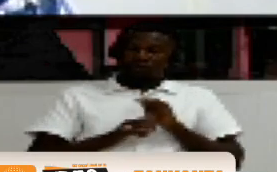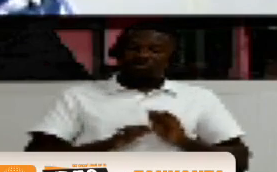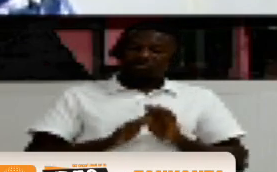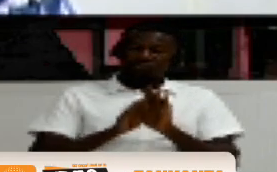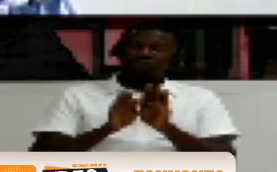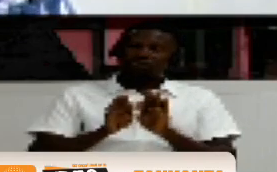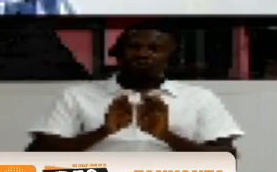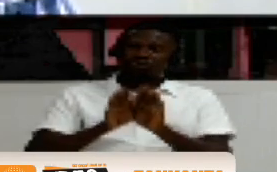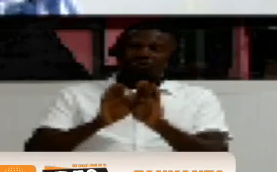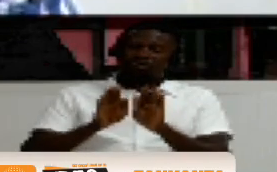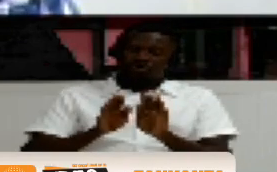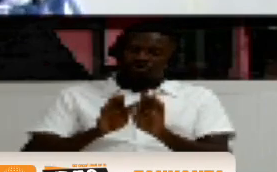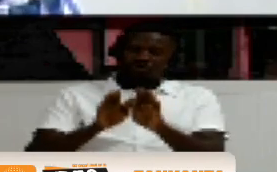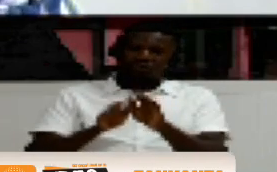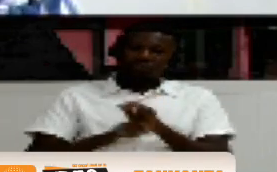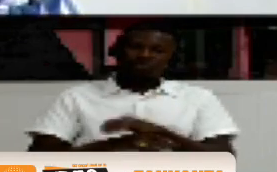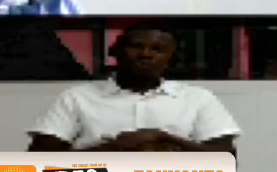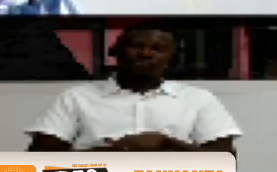pushed.